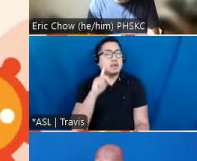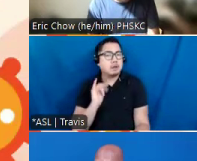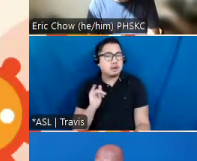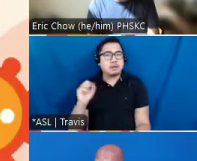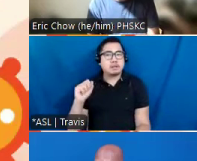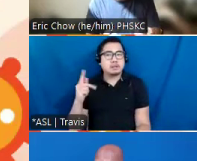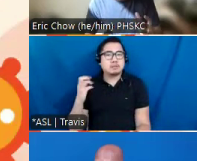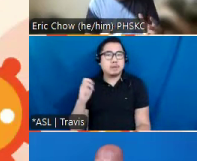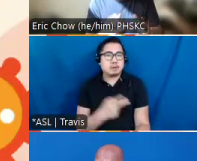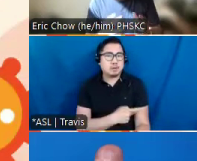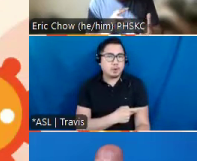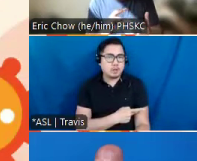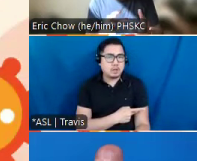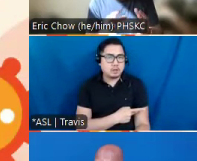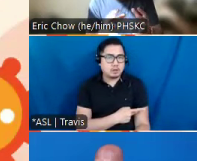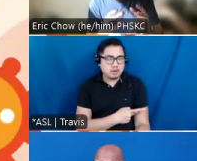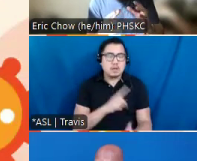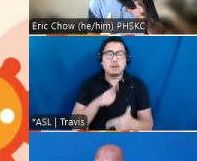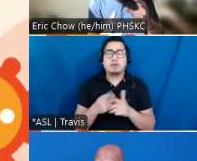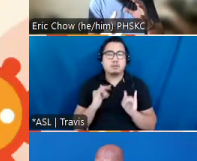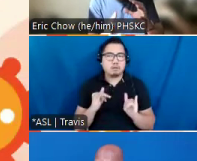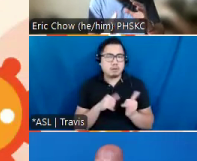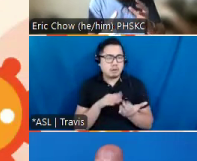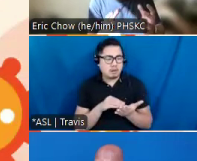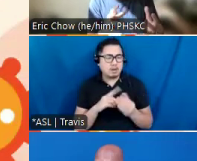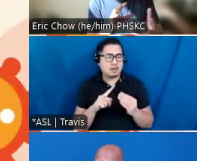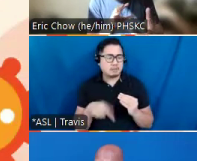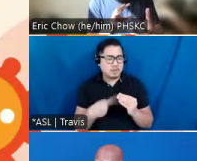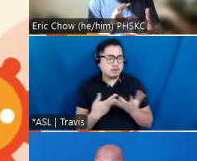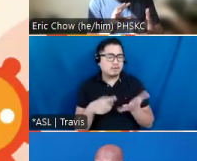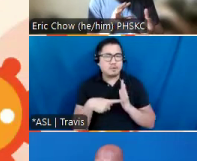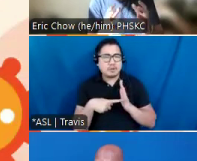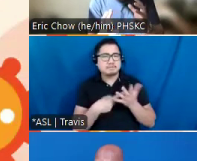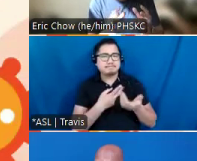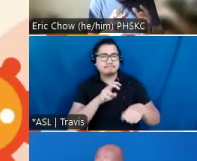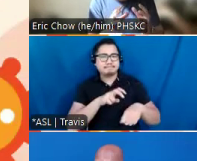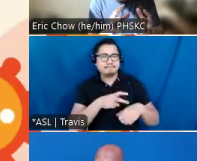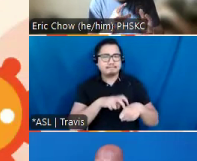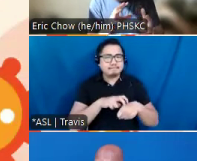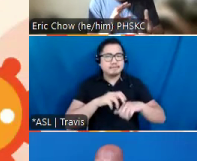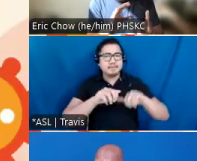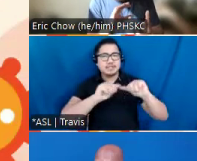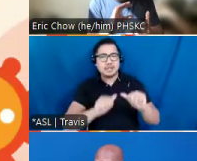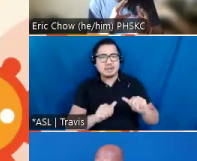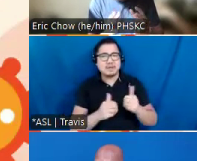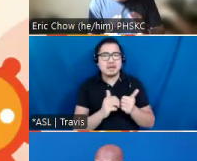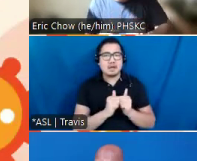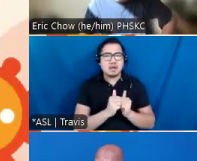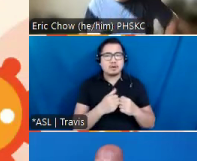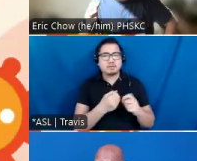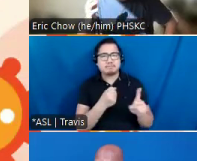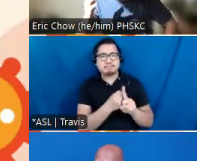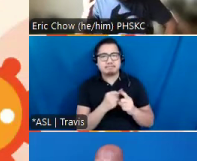protein so that it can start learning its shape and the way it might affect the